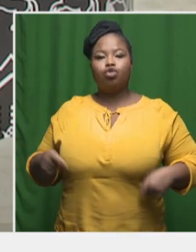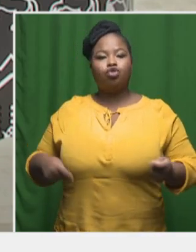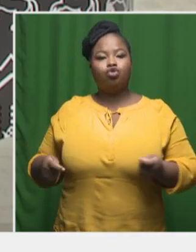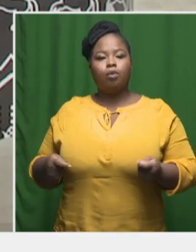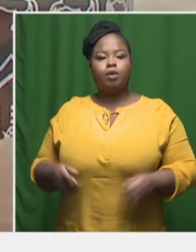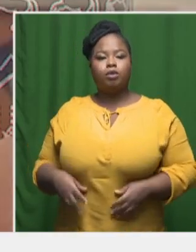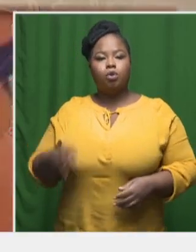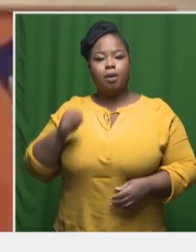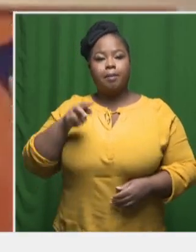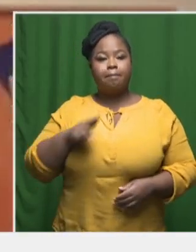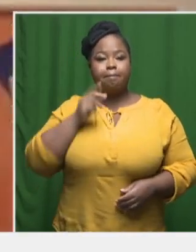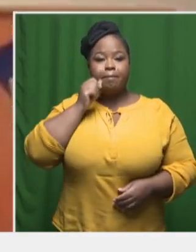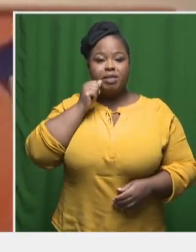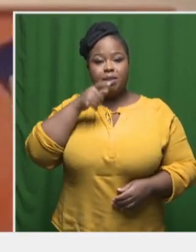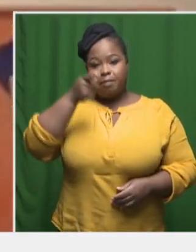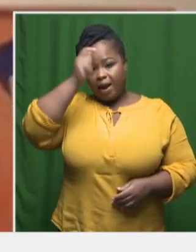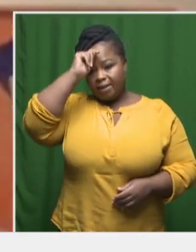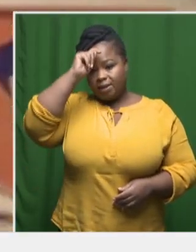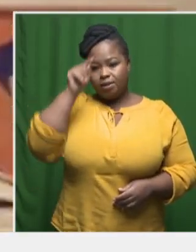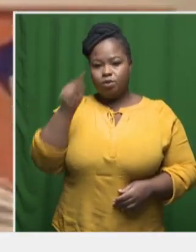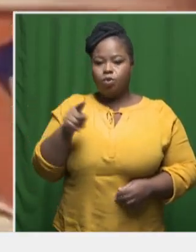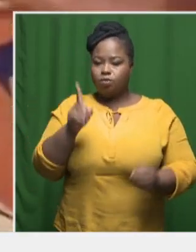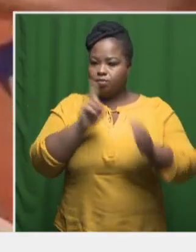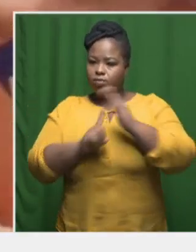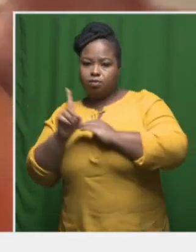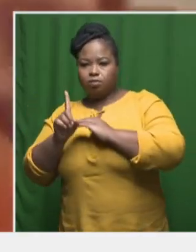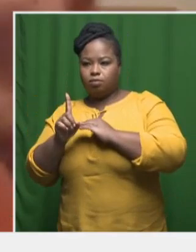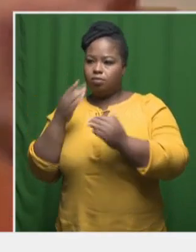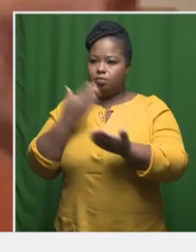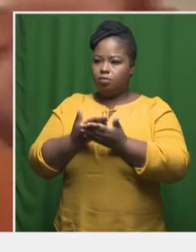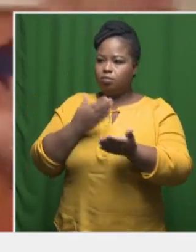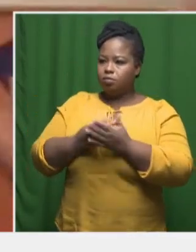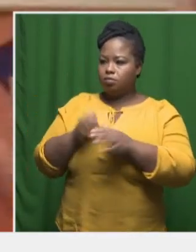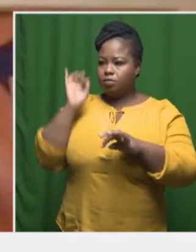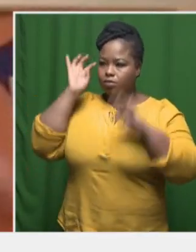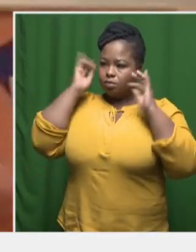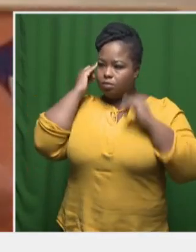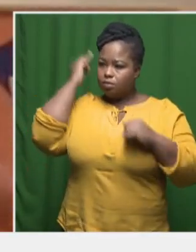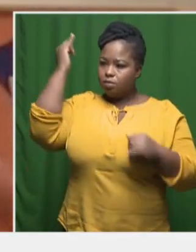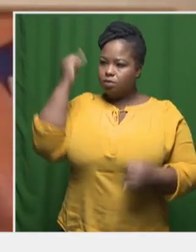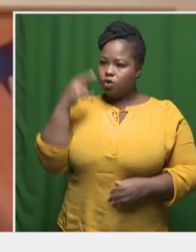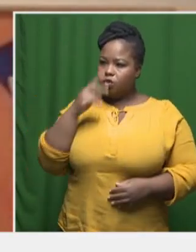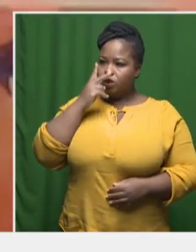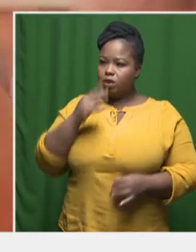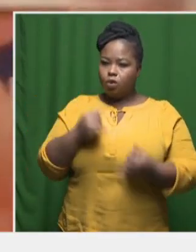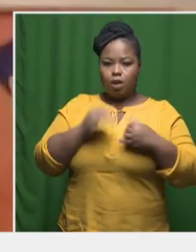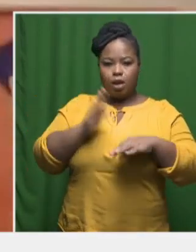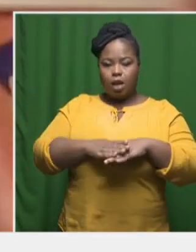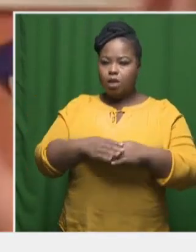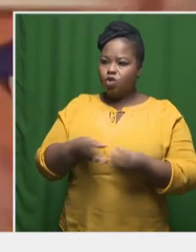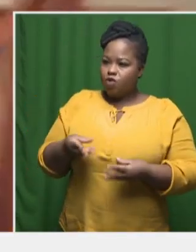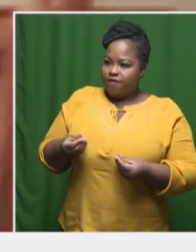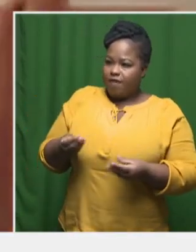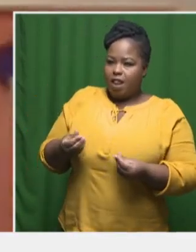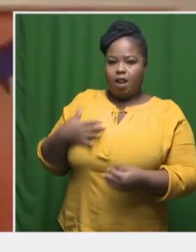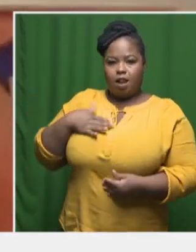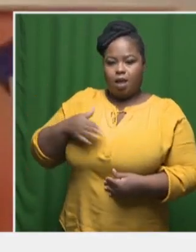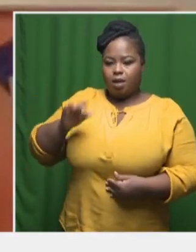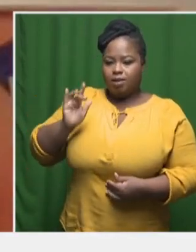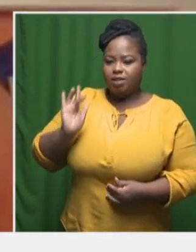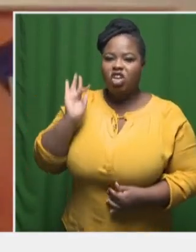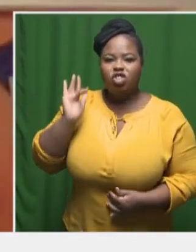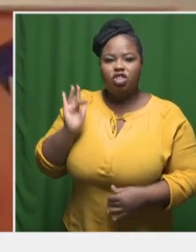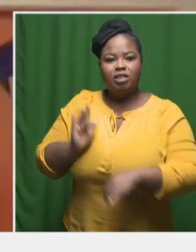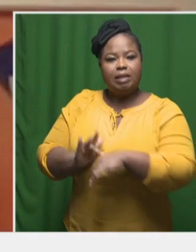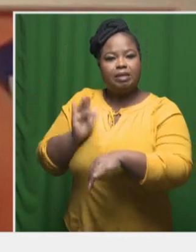Price, we're doing a similar thing with them, where you can come in and imagine these spaces that you only really see online, and then feel it and understand